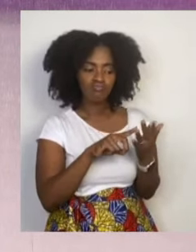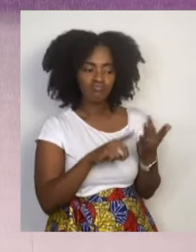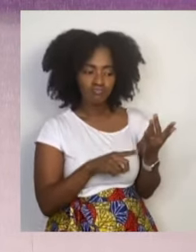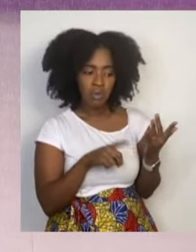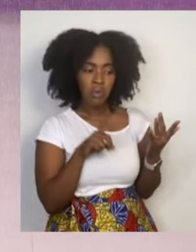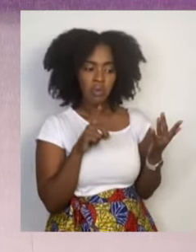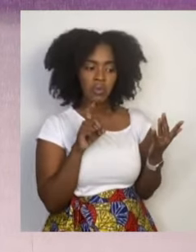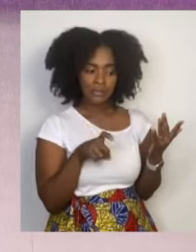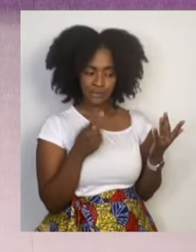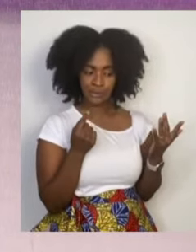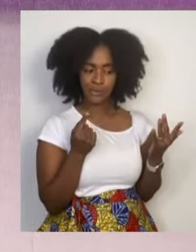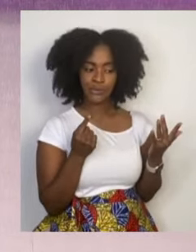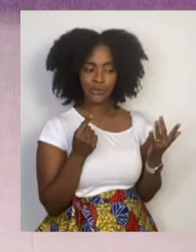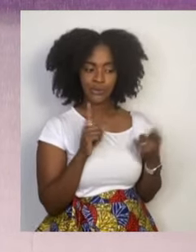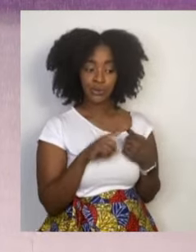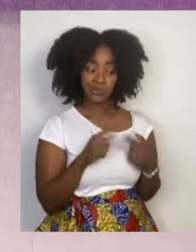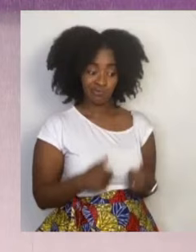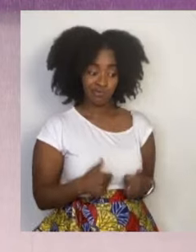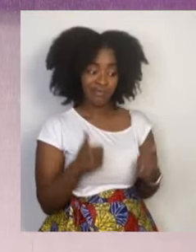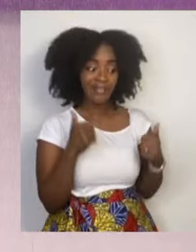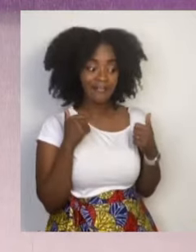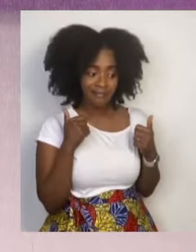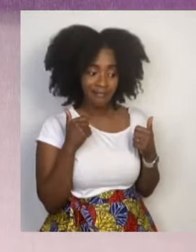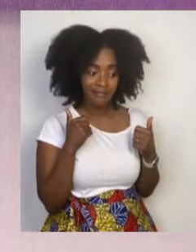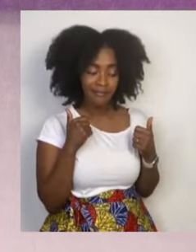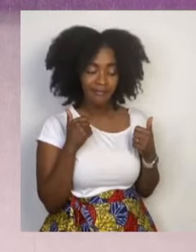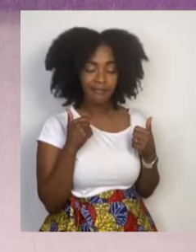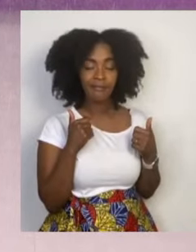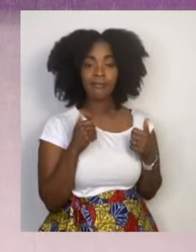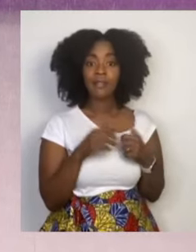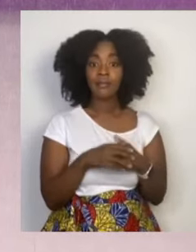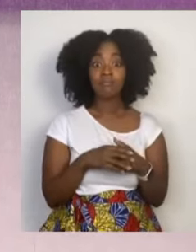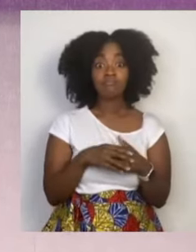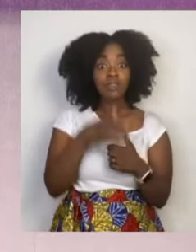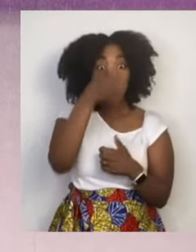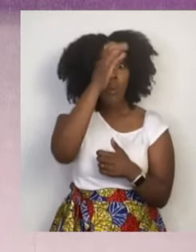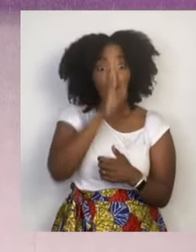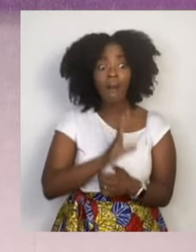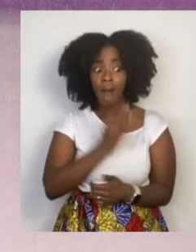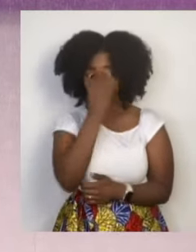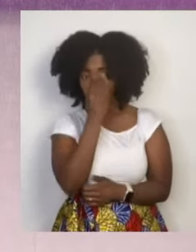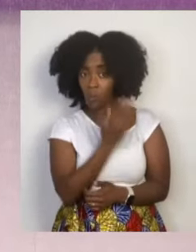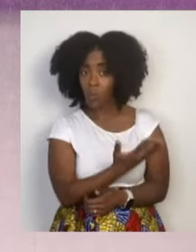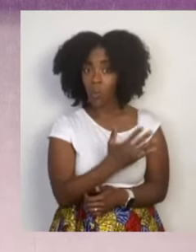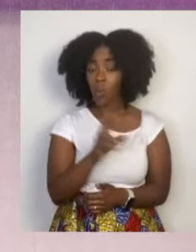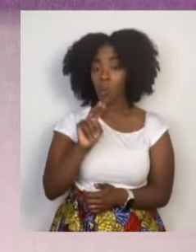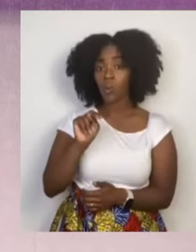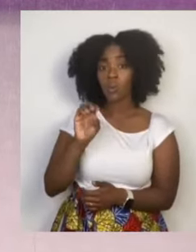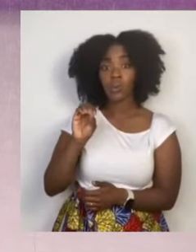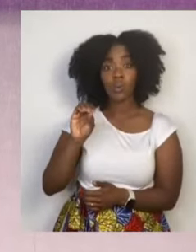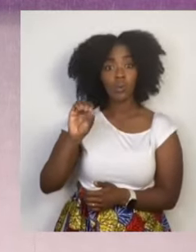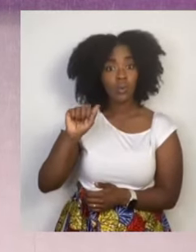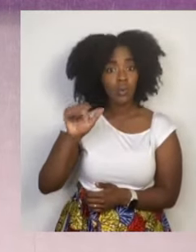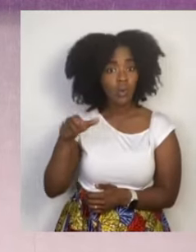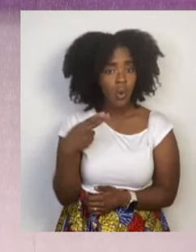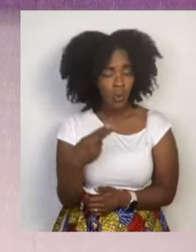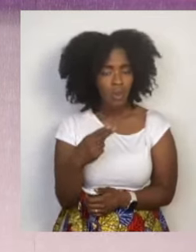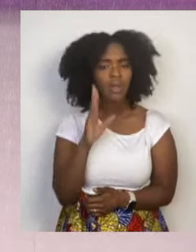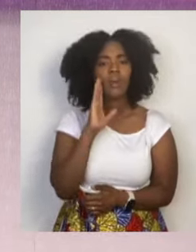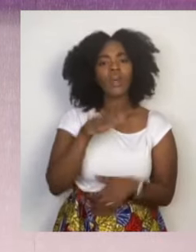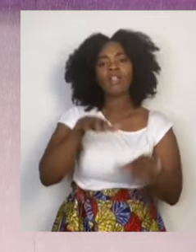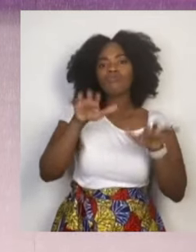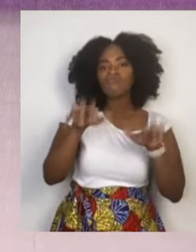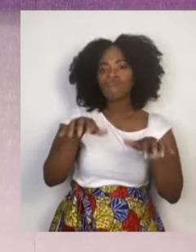to survive. That God told him it was going to rain, but God